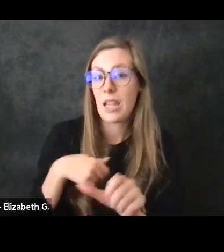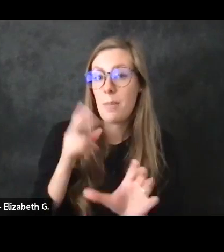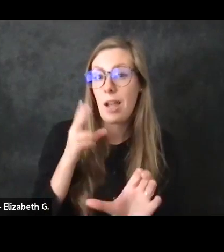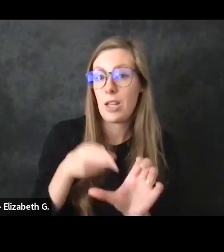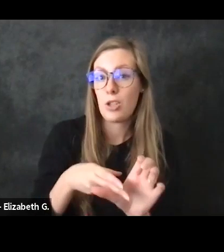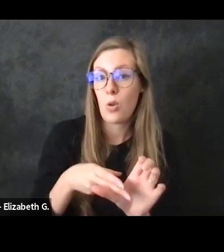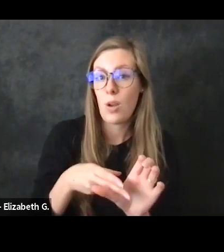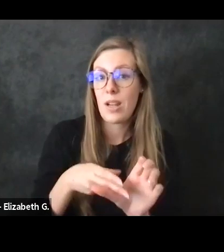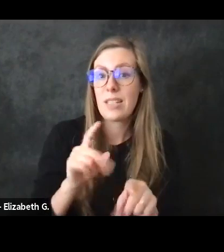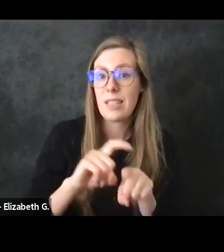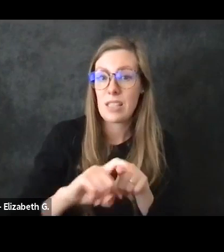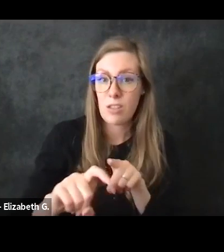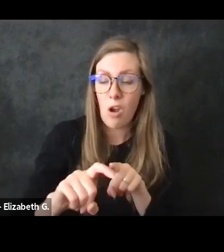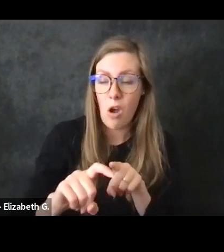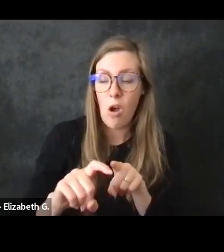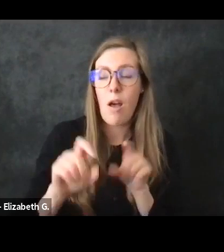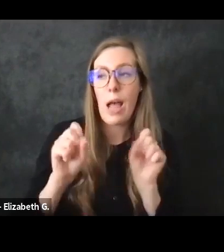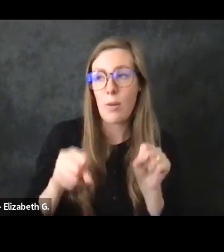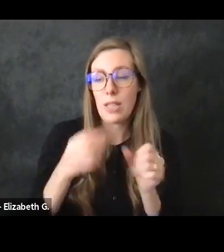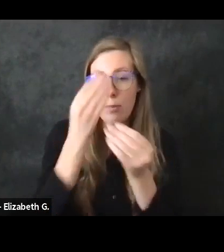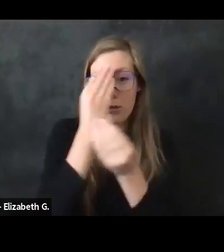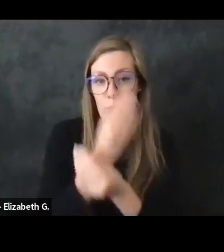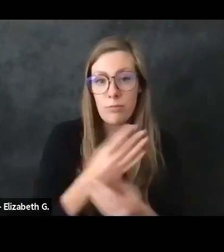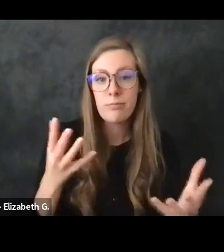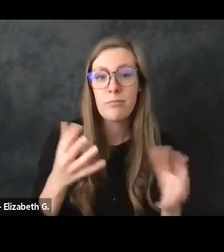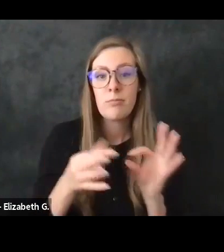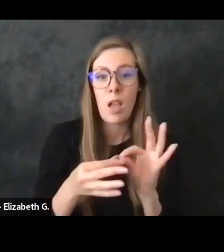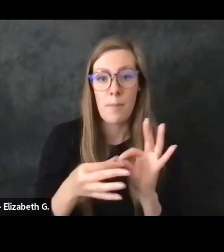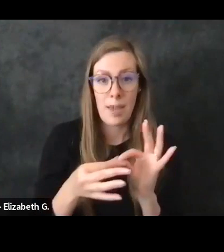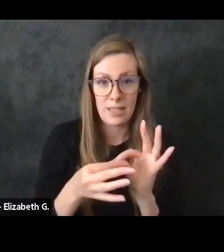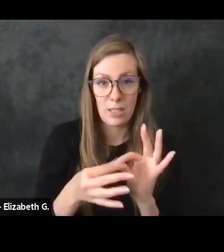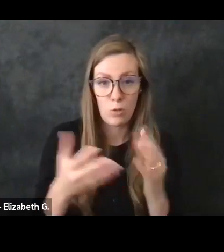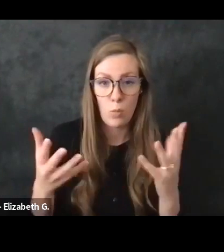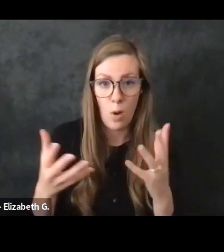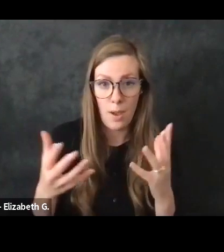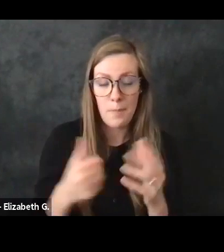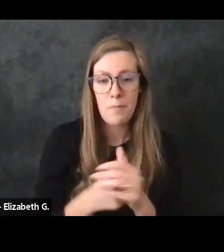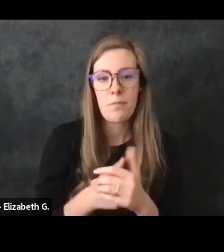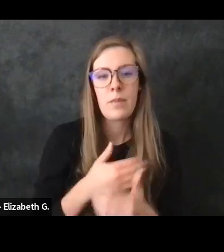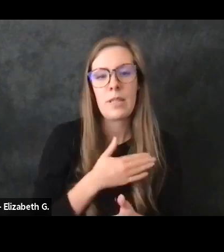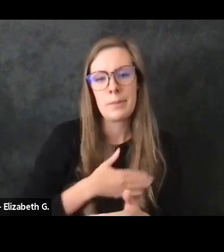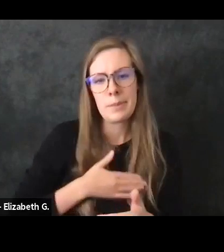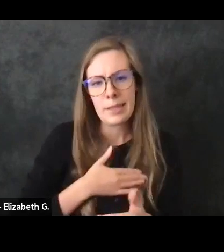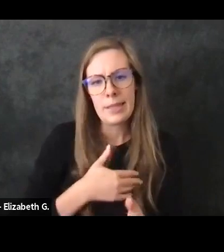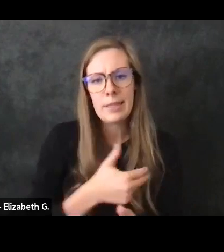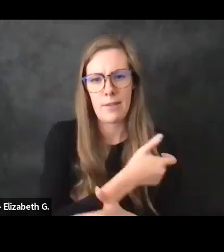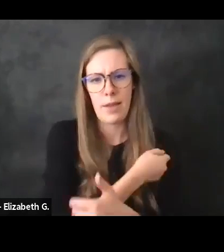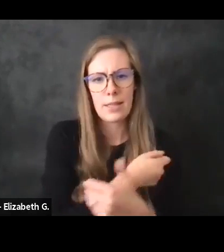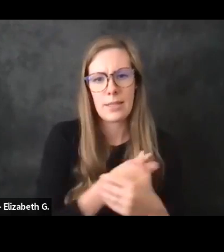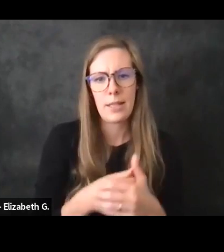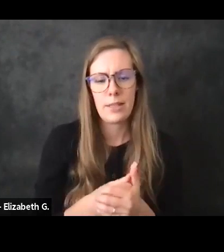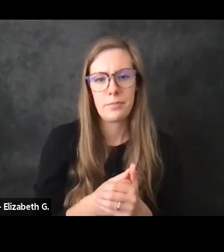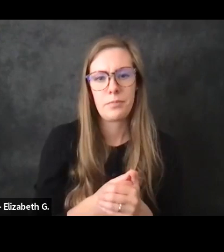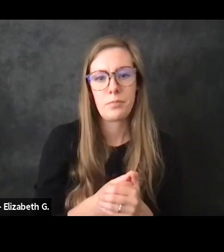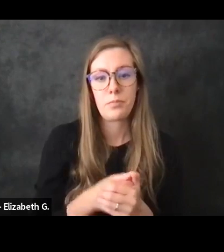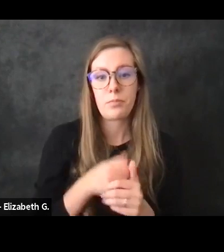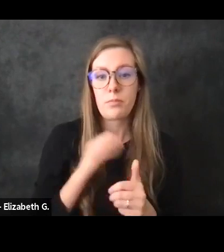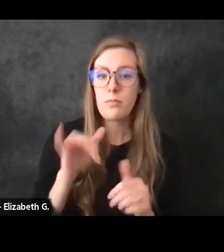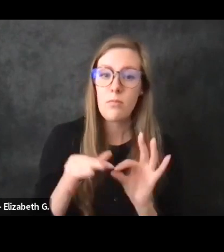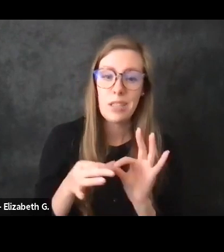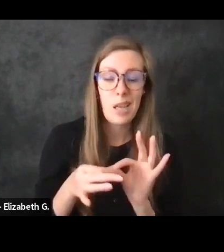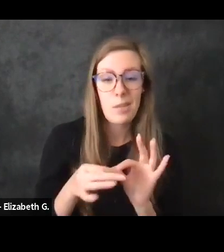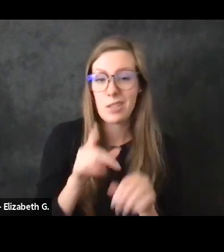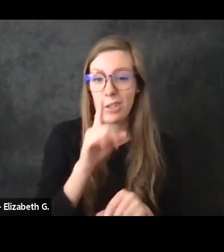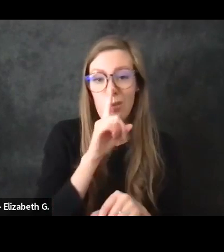the opportunity to convey a message. That message was, please get vaccinated. That message remains the